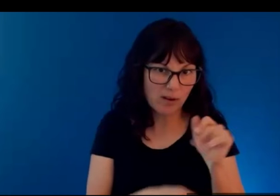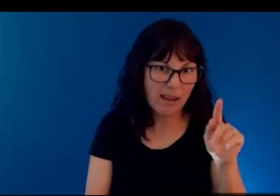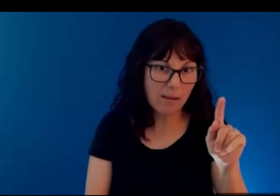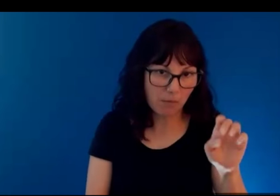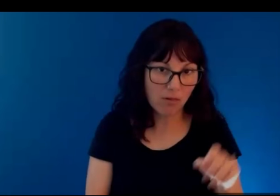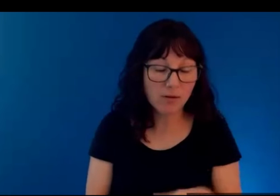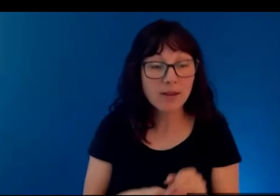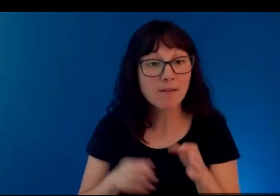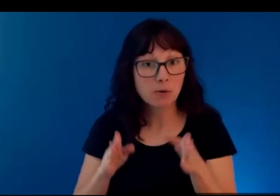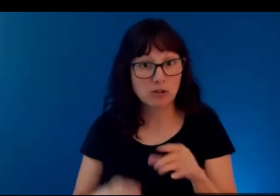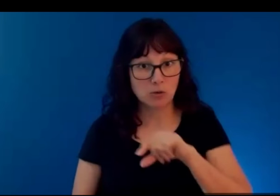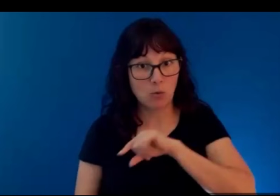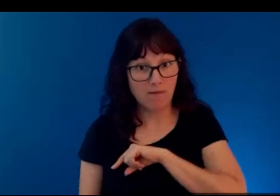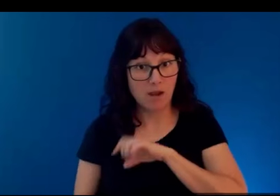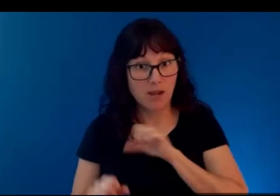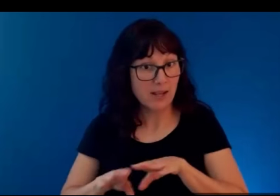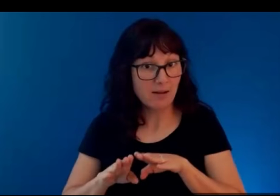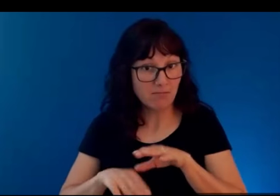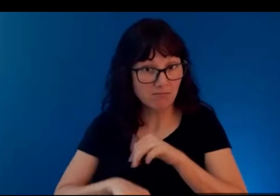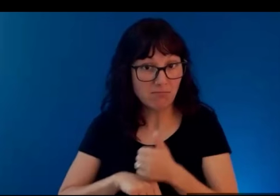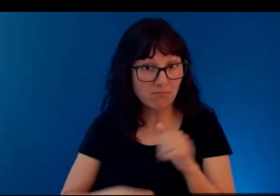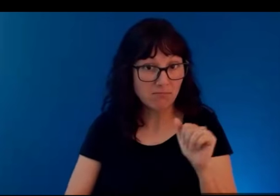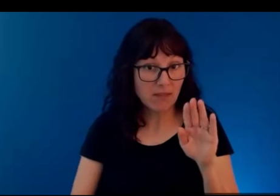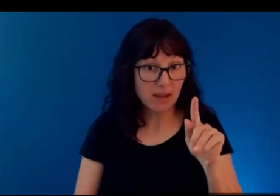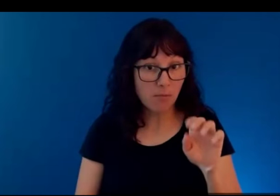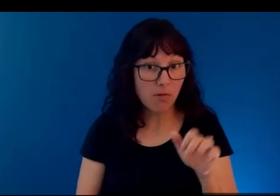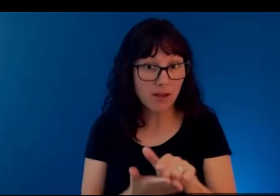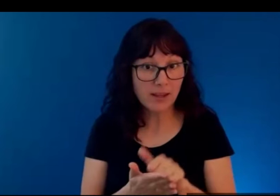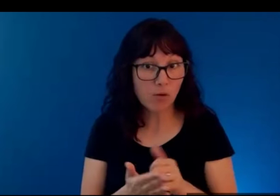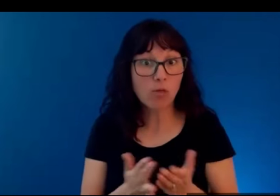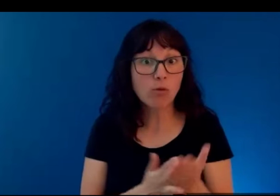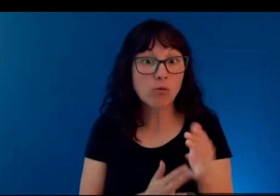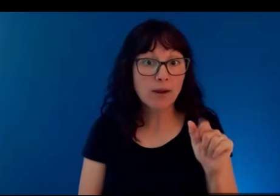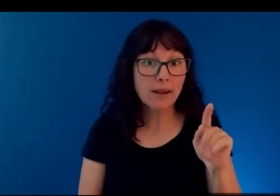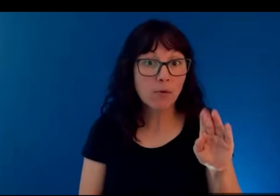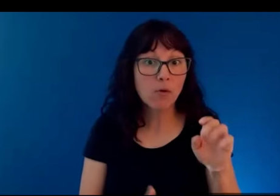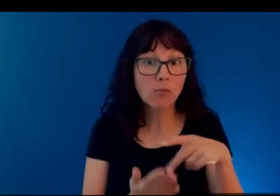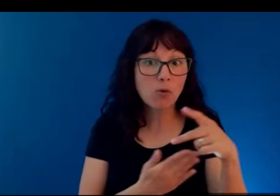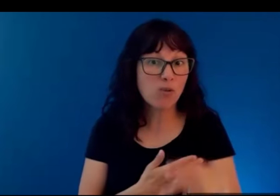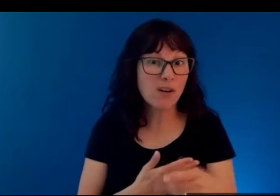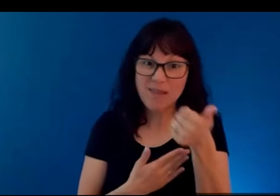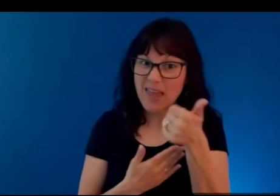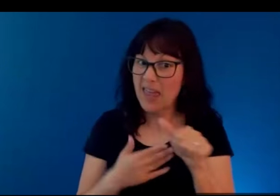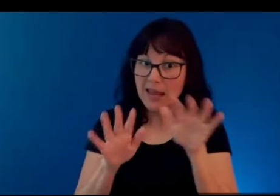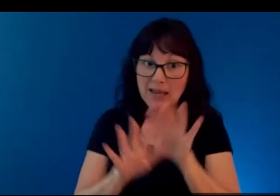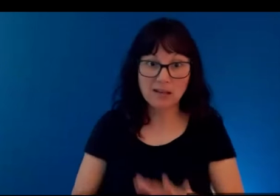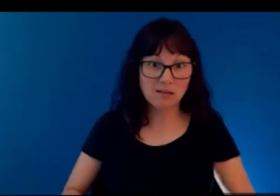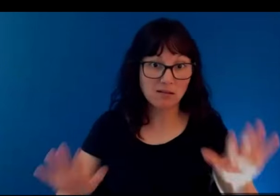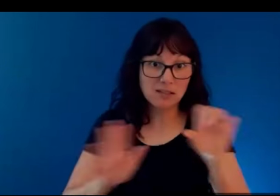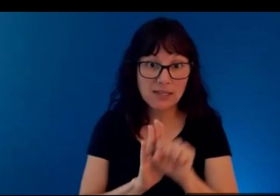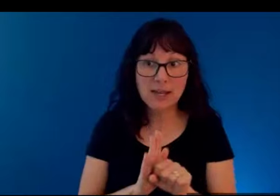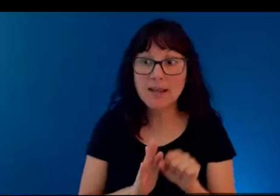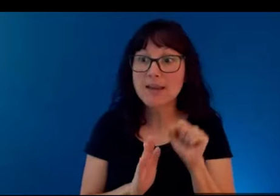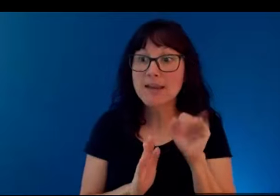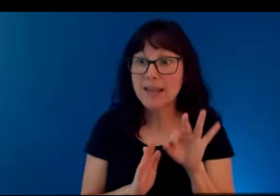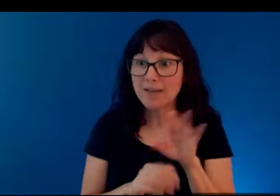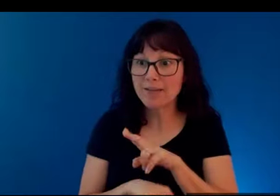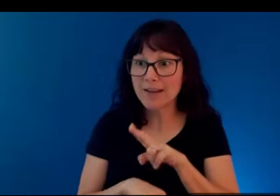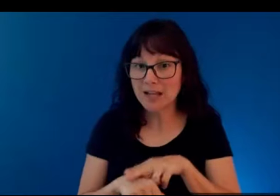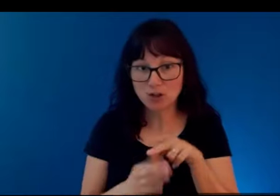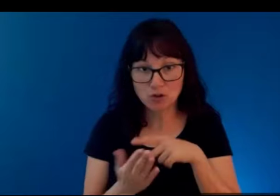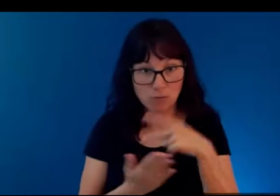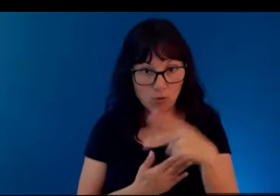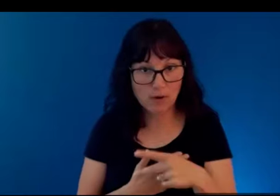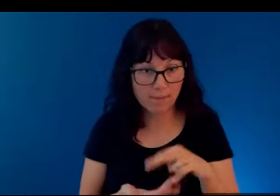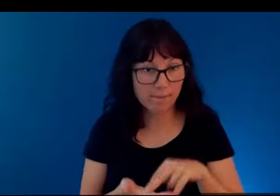eligible individual can open an ABLE account through the ABLE program in any state if it's a national program.